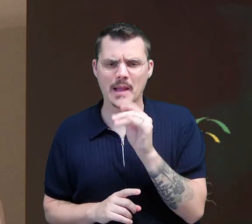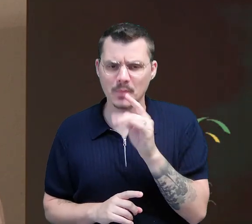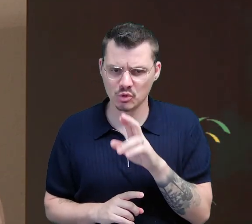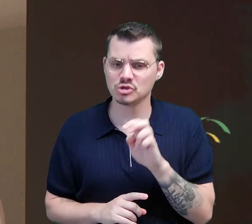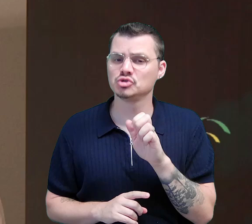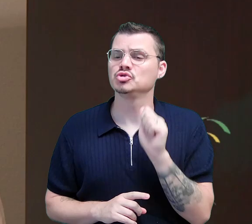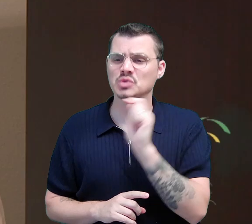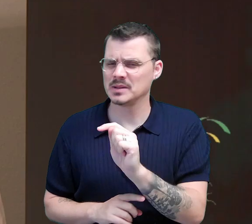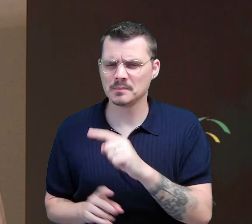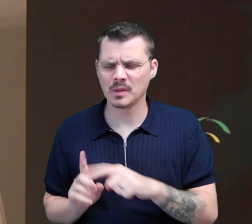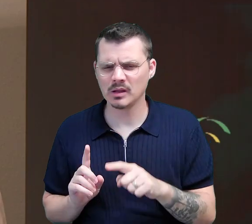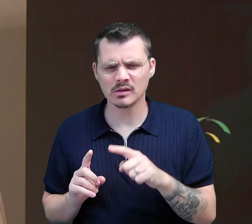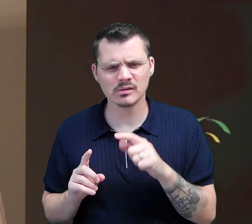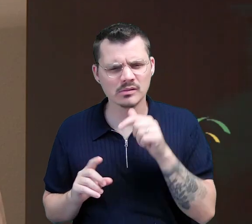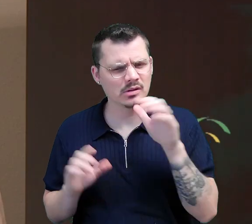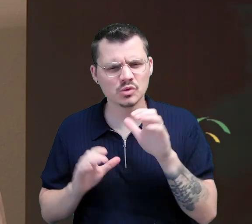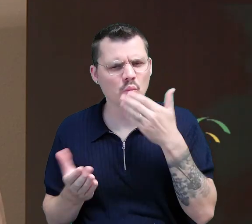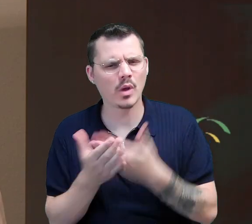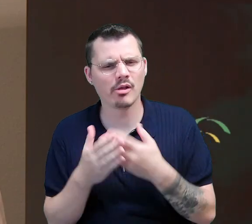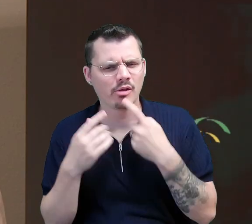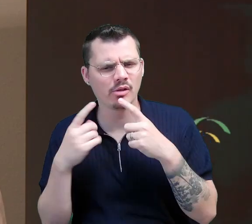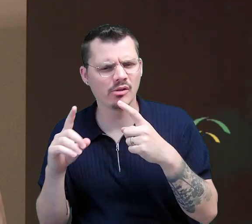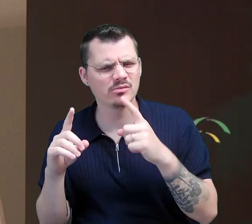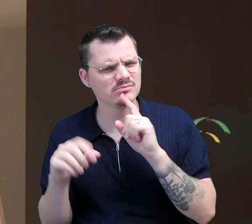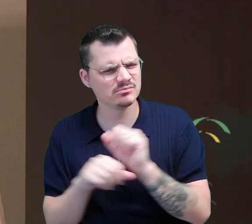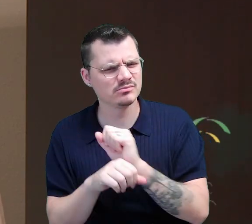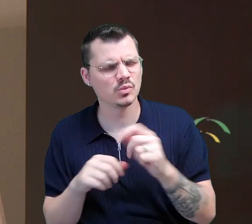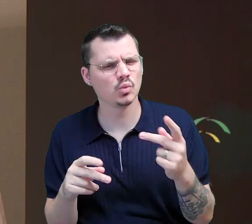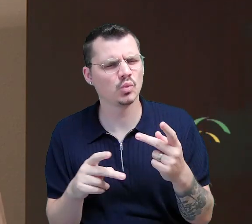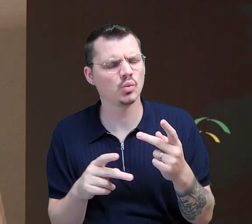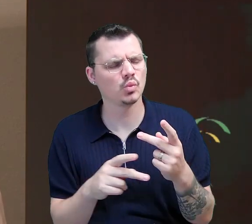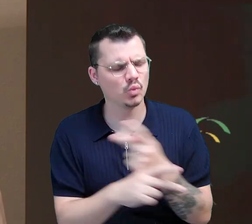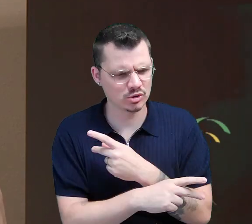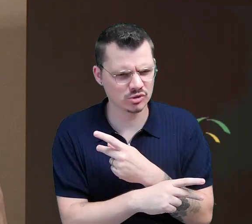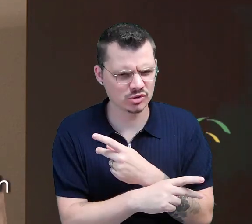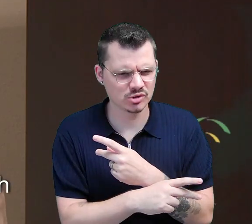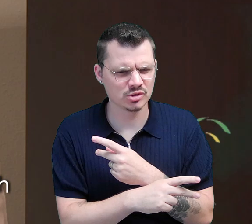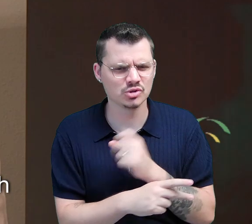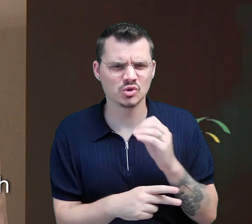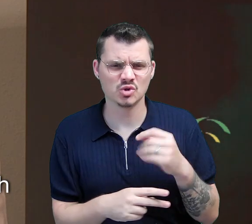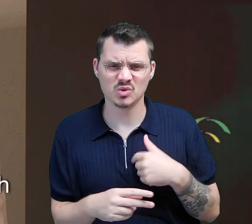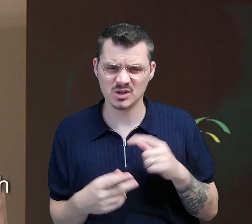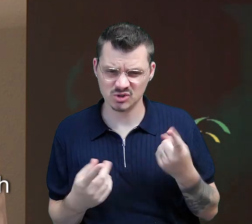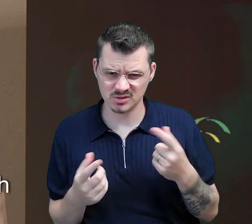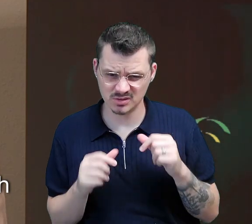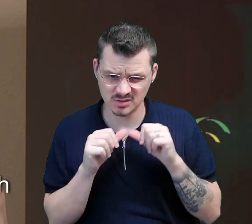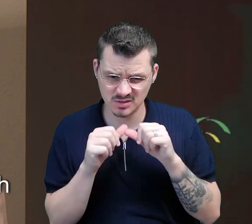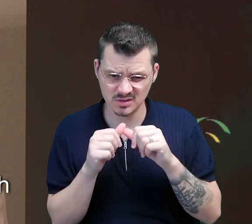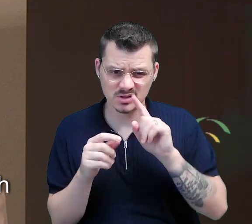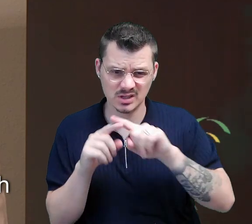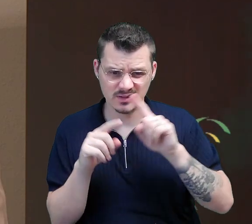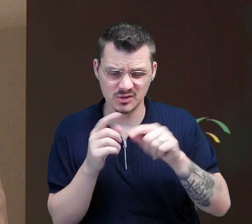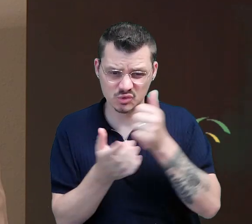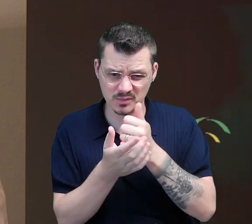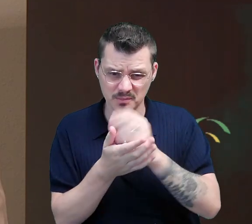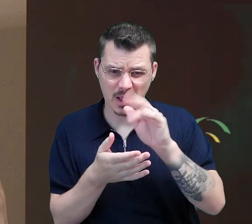disorder, and he doesn't do well. In fact, he gets worse. So do we just keep cycling